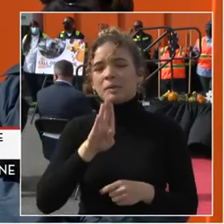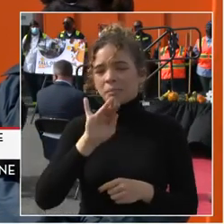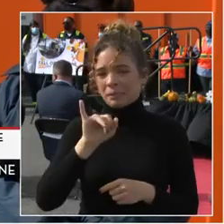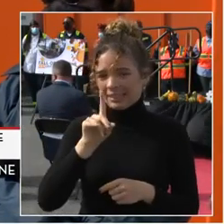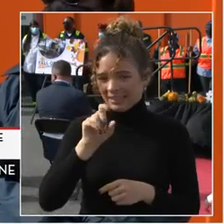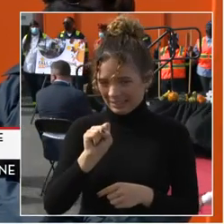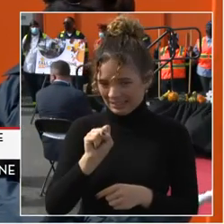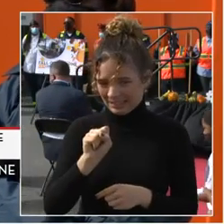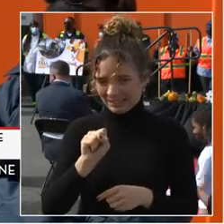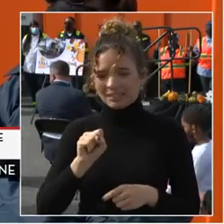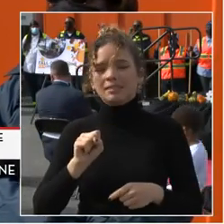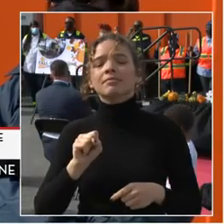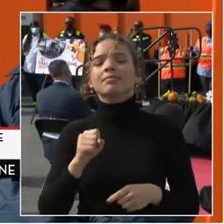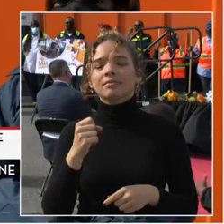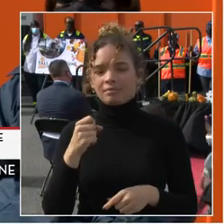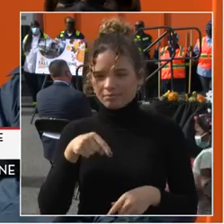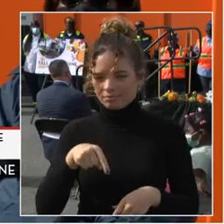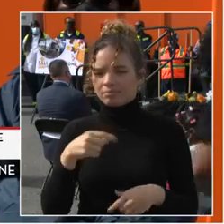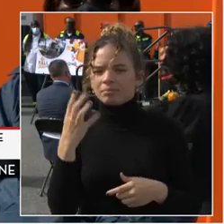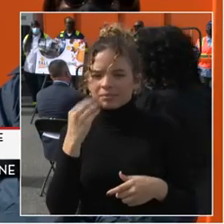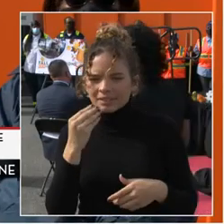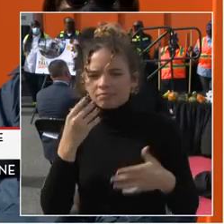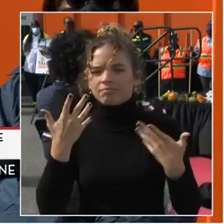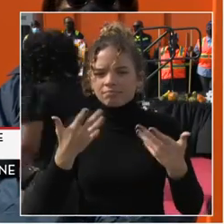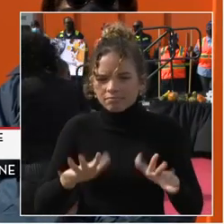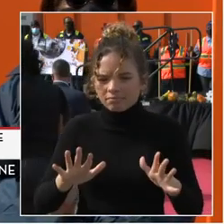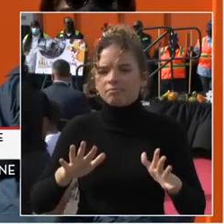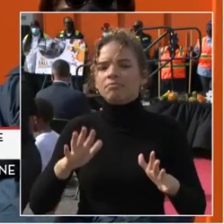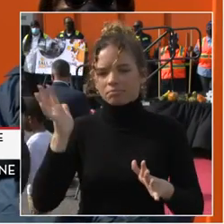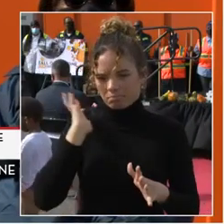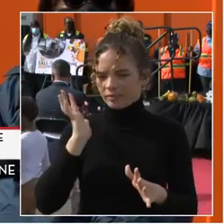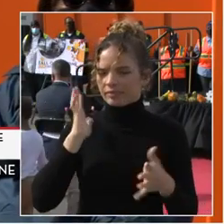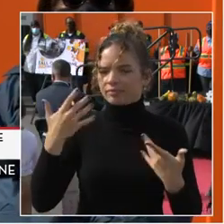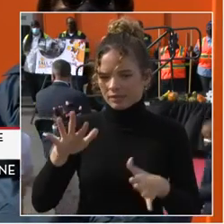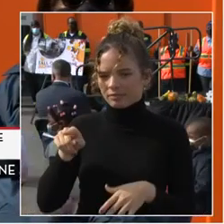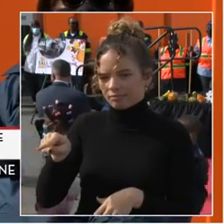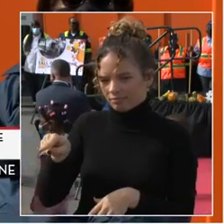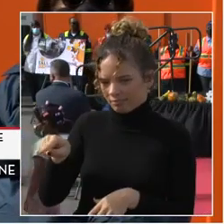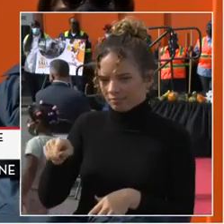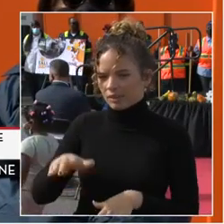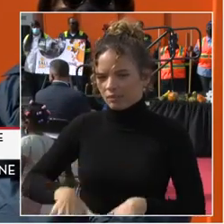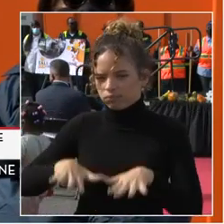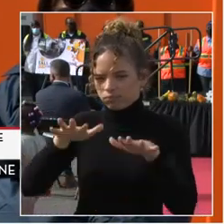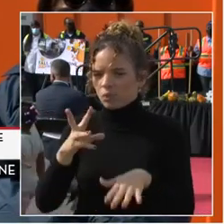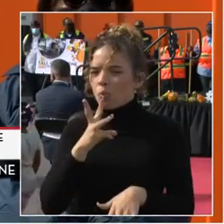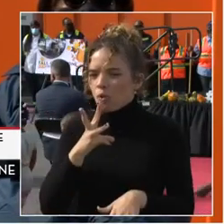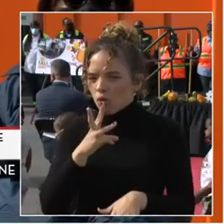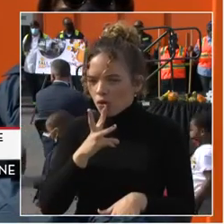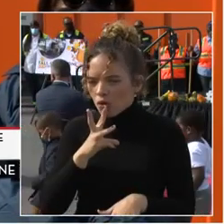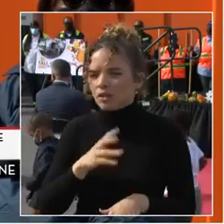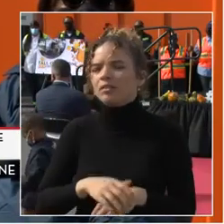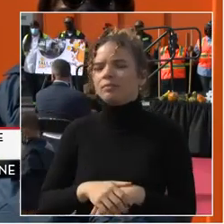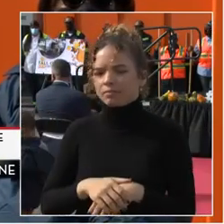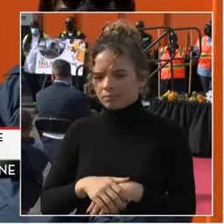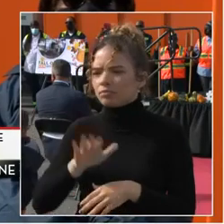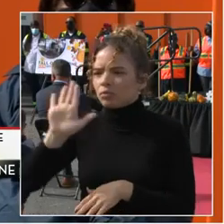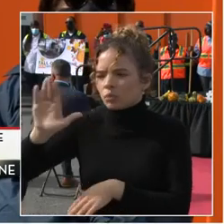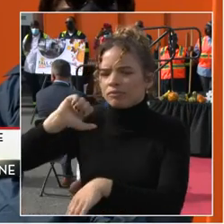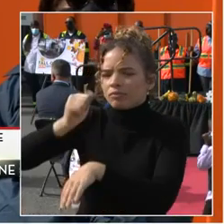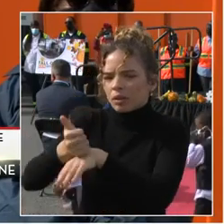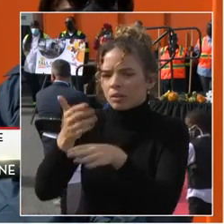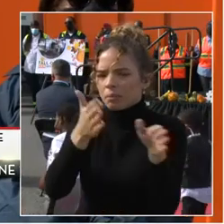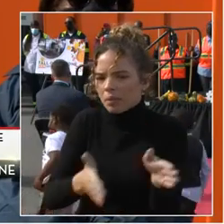flooding and have had flooding in the past, and they are going to be enacting their plans. But Director Rodriguez will get some more